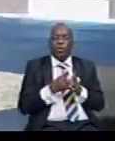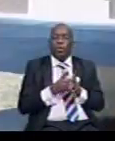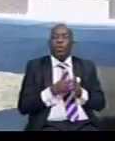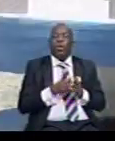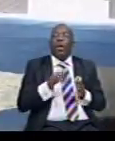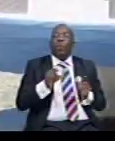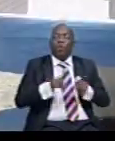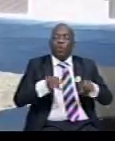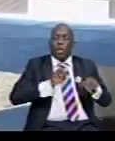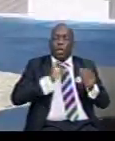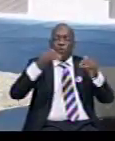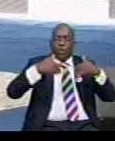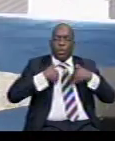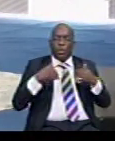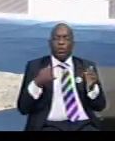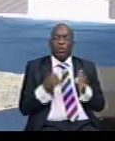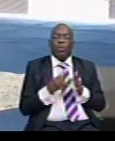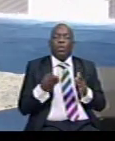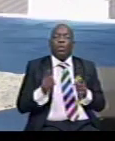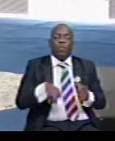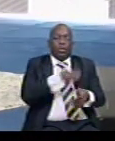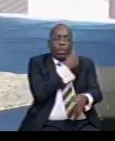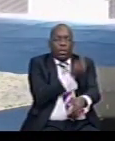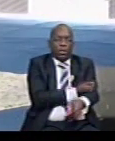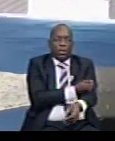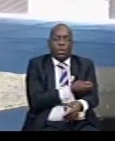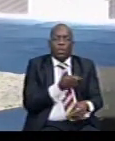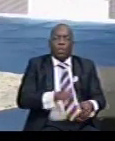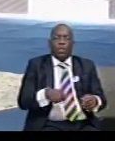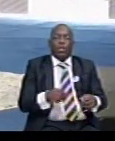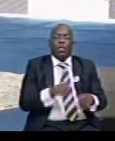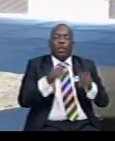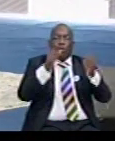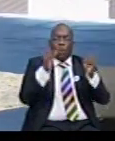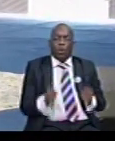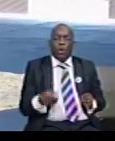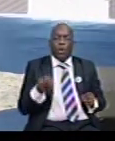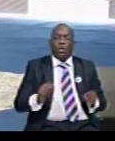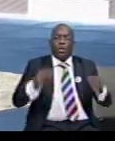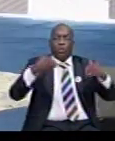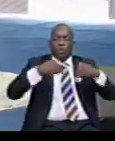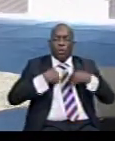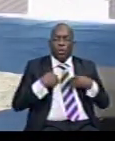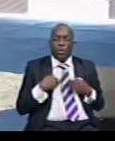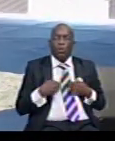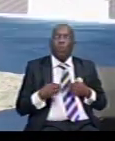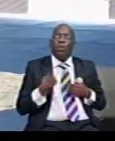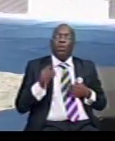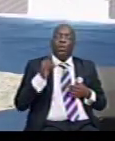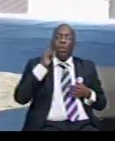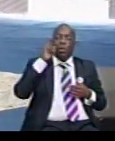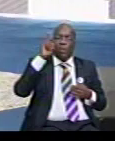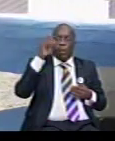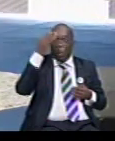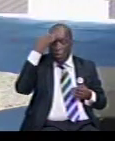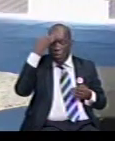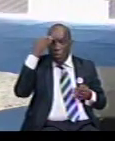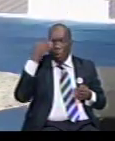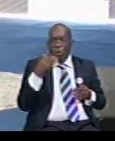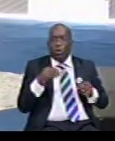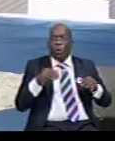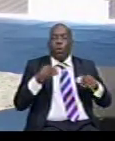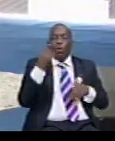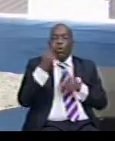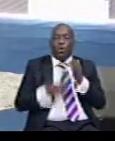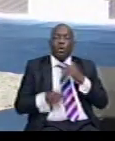energy, the resources, the possession, and you know how, what you are going to do,